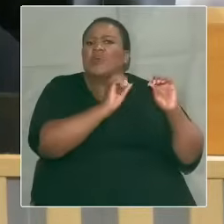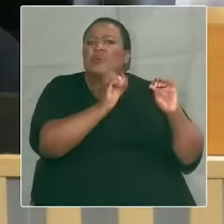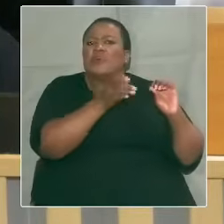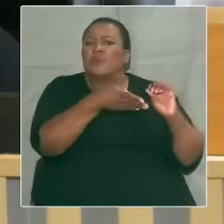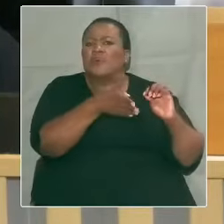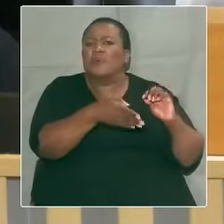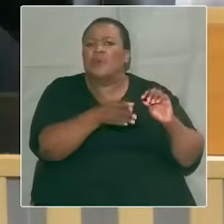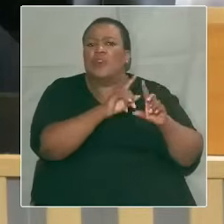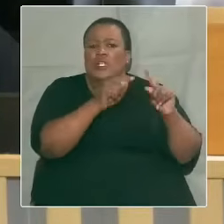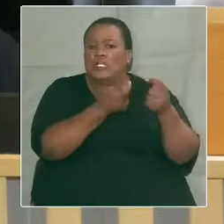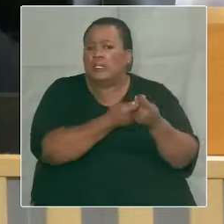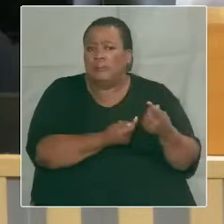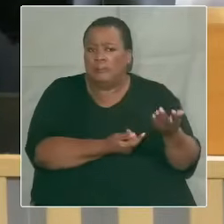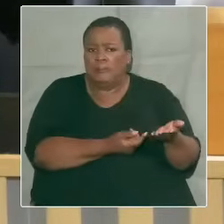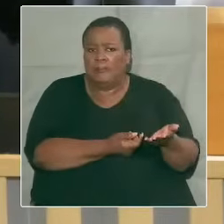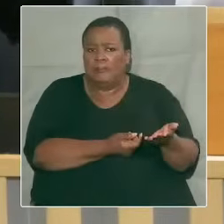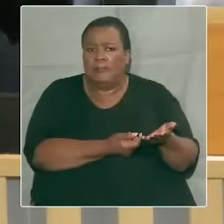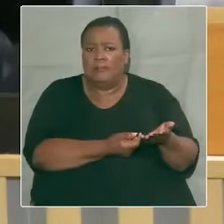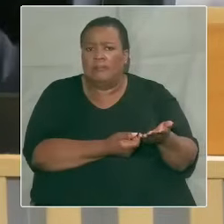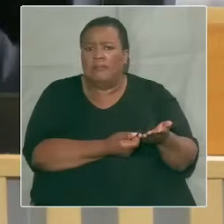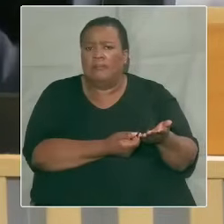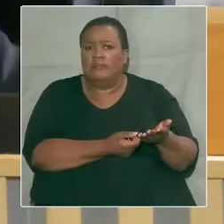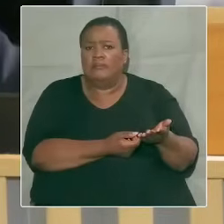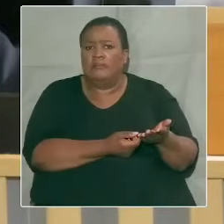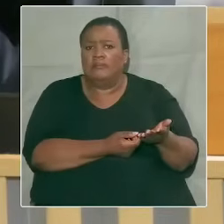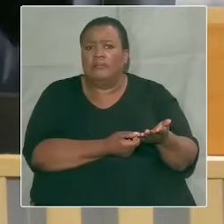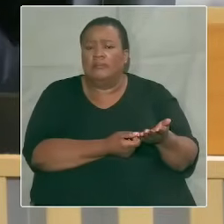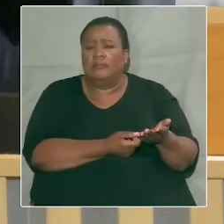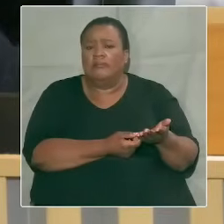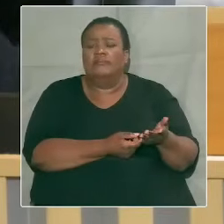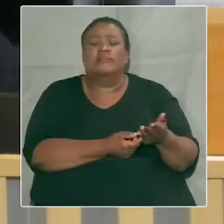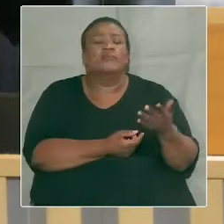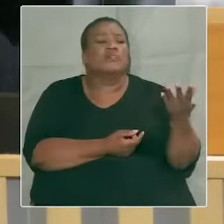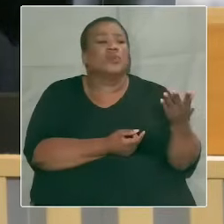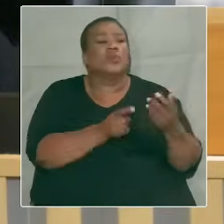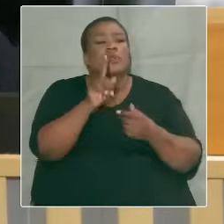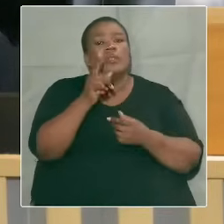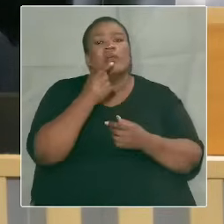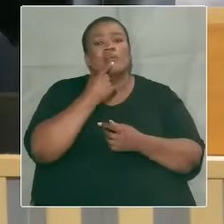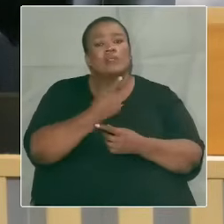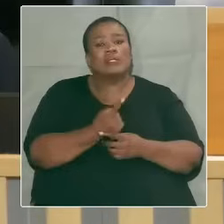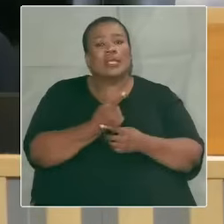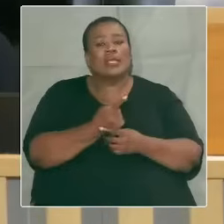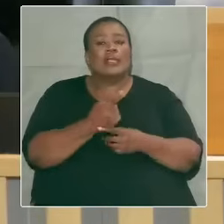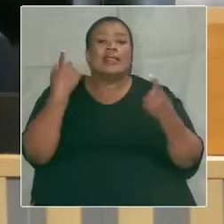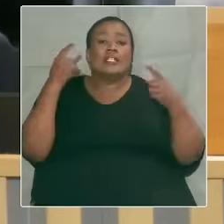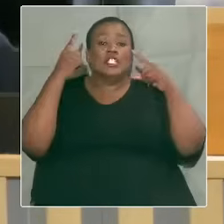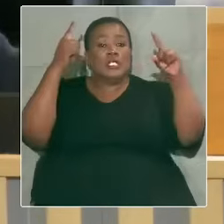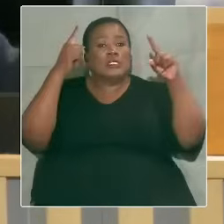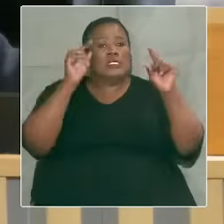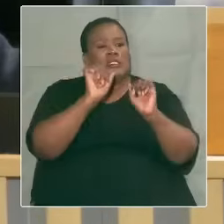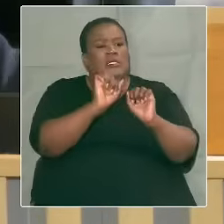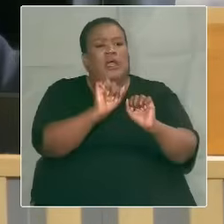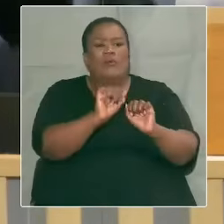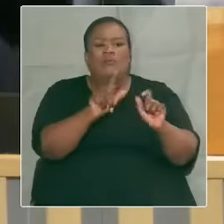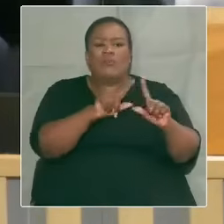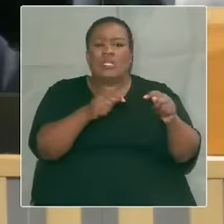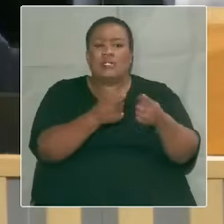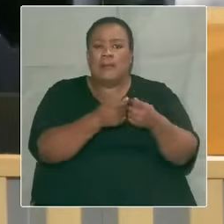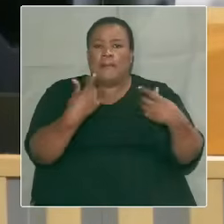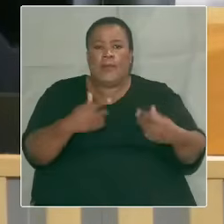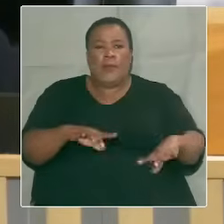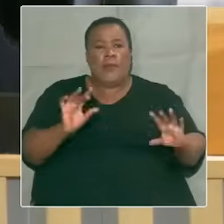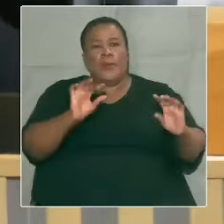or some language to that effect. Now, when you say the success is unmatched, what are your